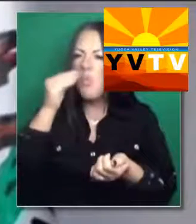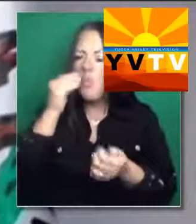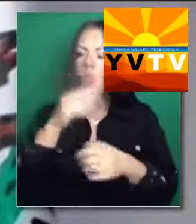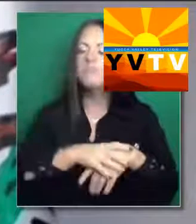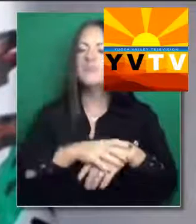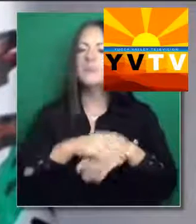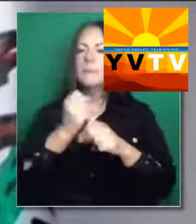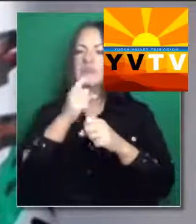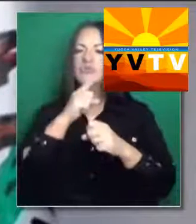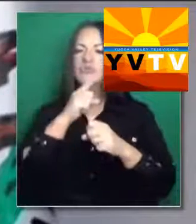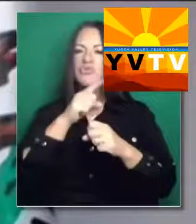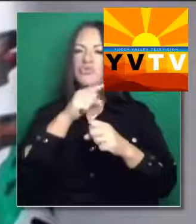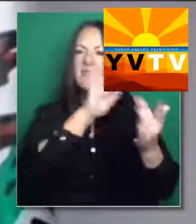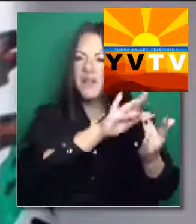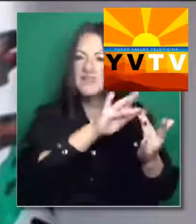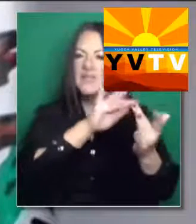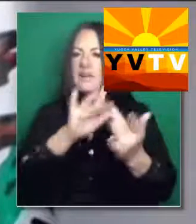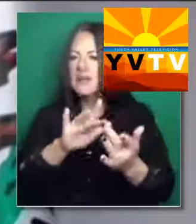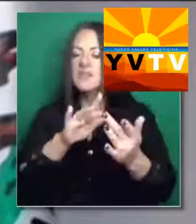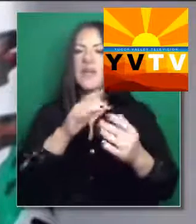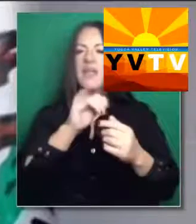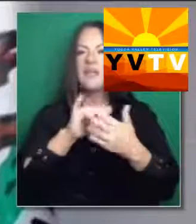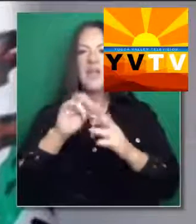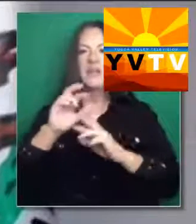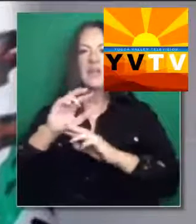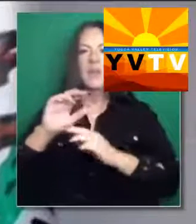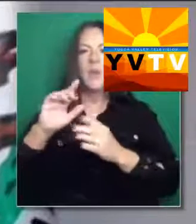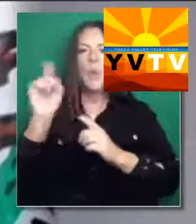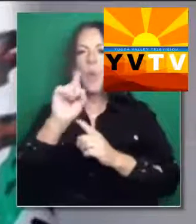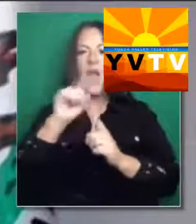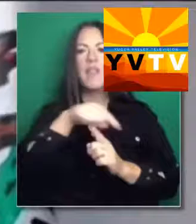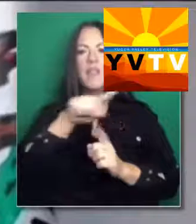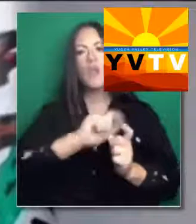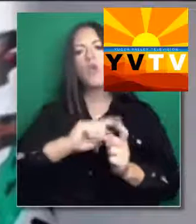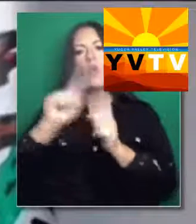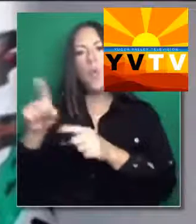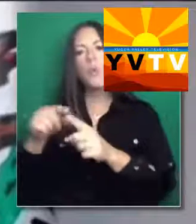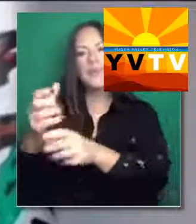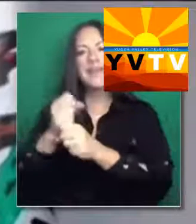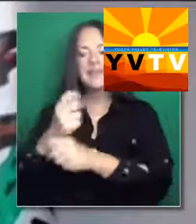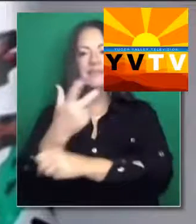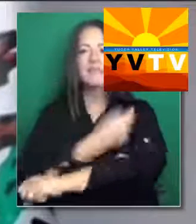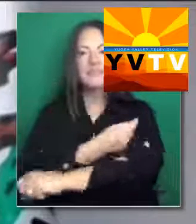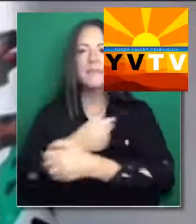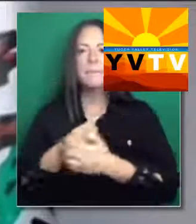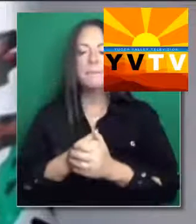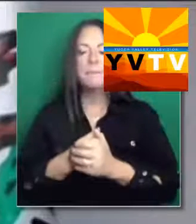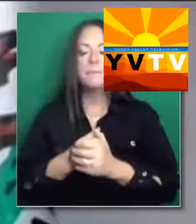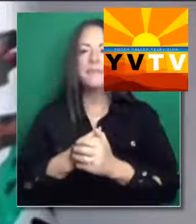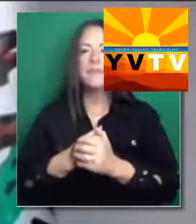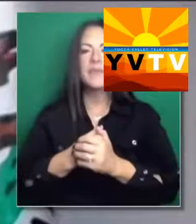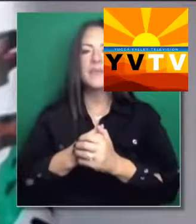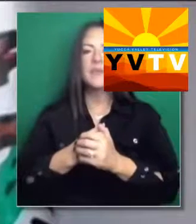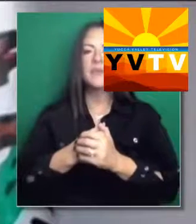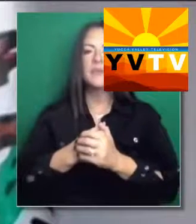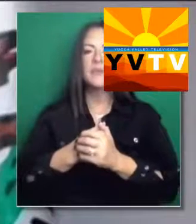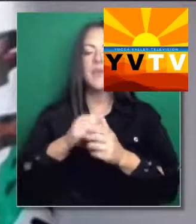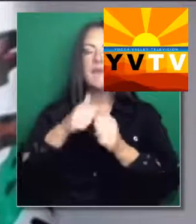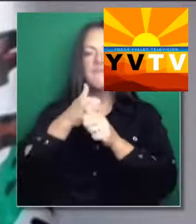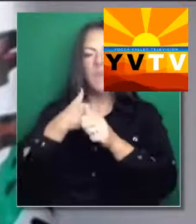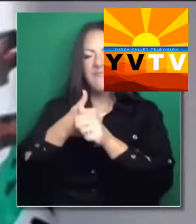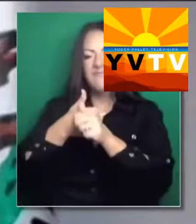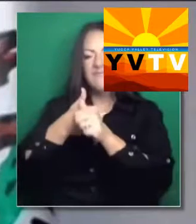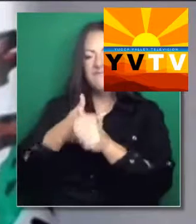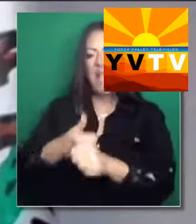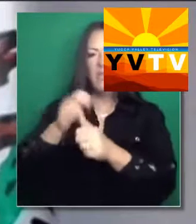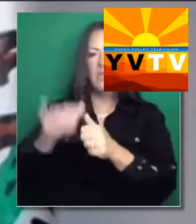the moment is making sure we bring together those vaccinators with the population who, based on our